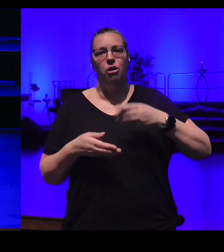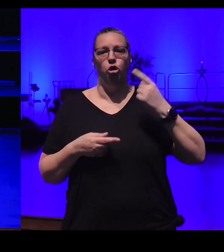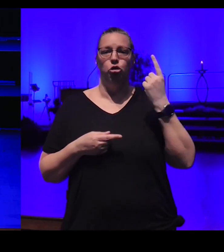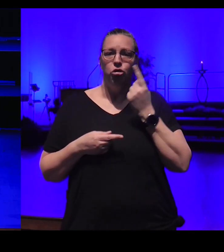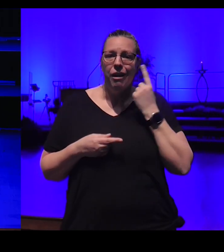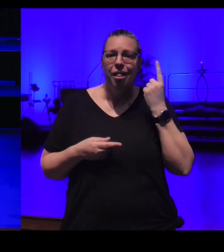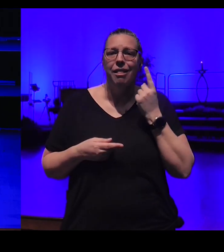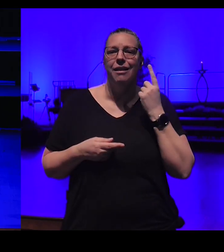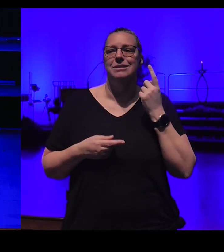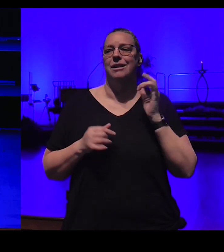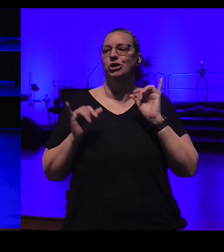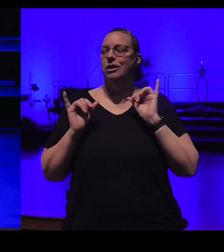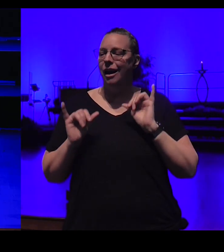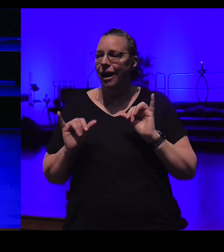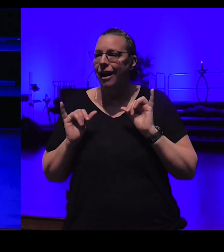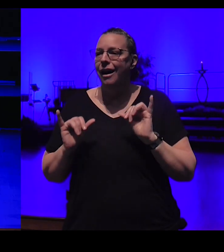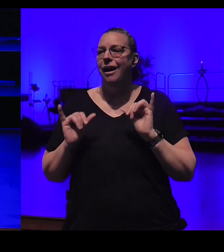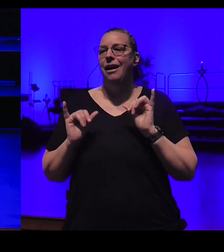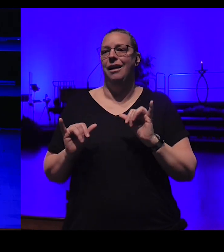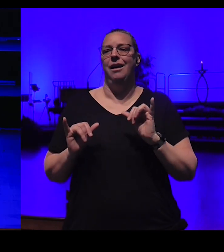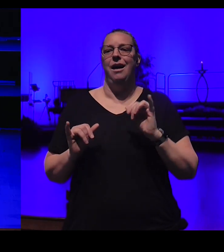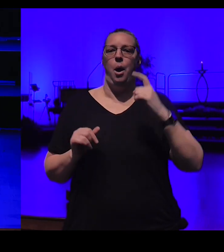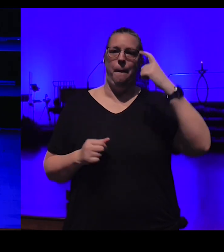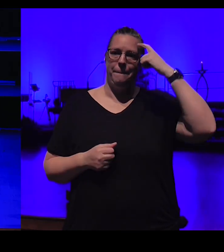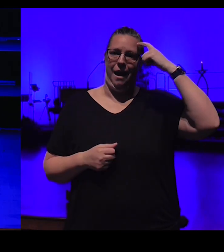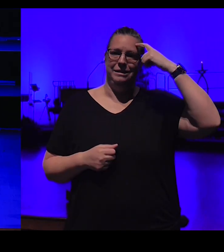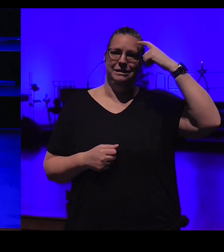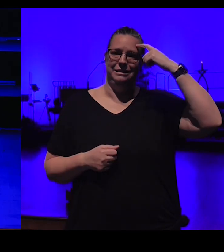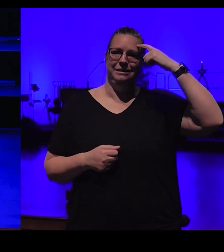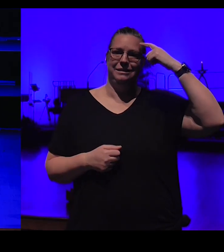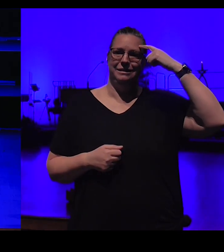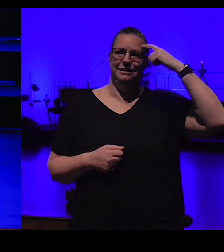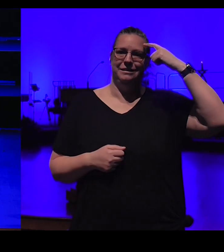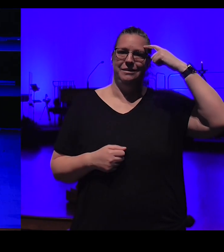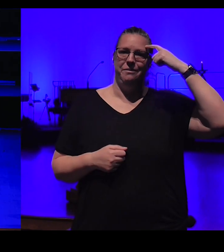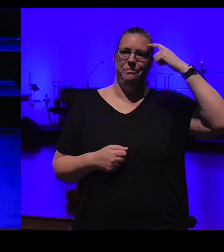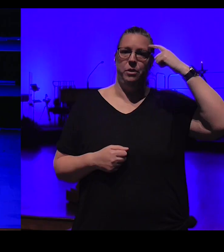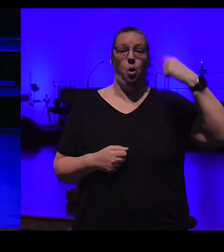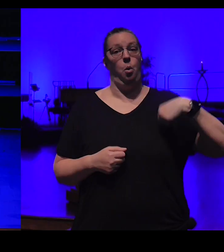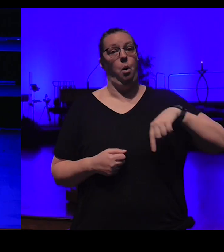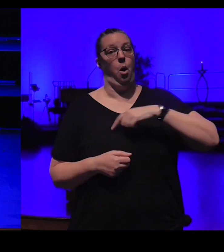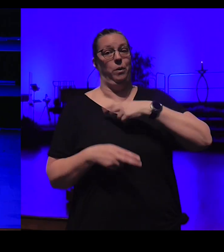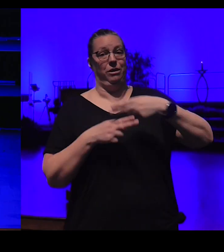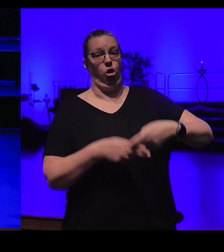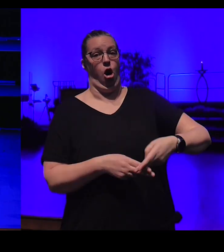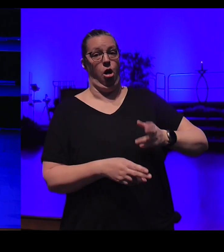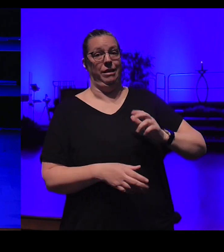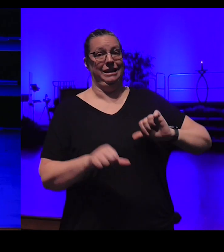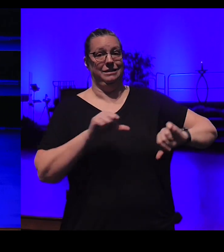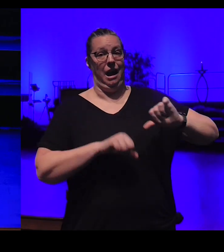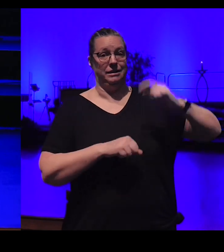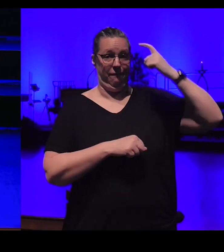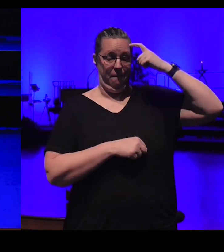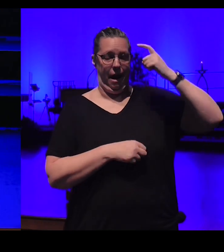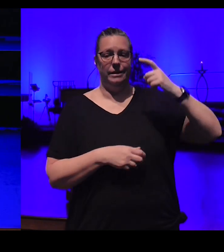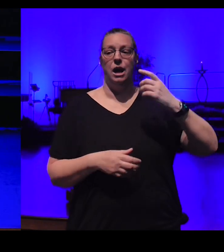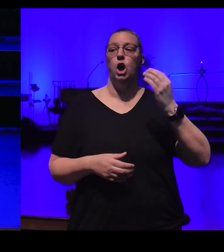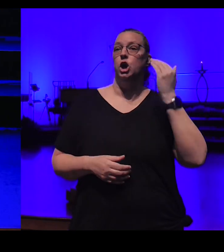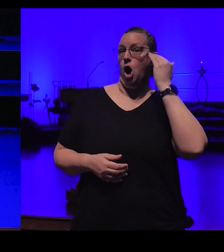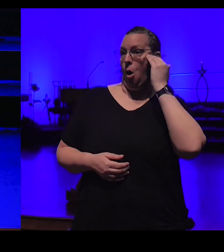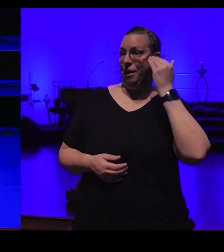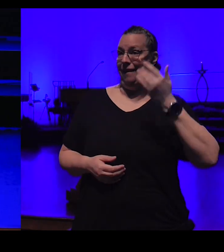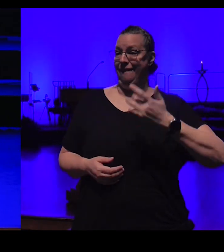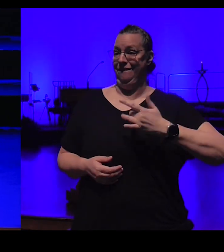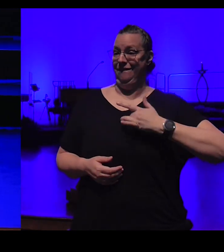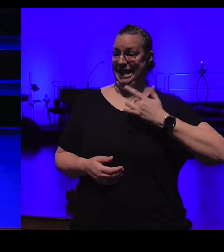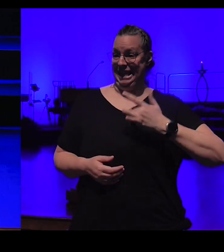realization of the nature of mind. What we would refer to in the science of mind as this knowing, sensing feeling